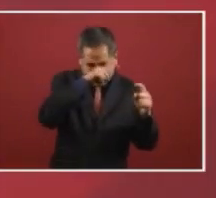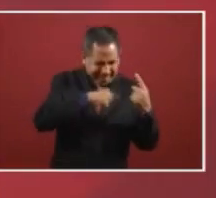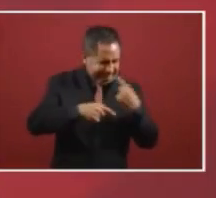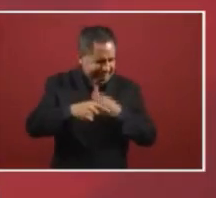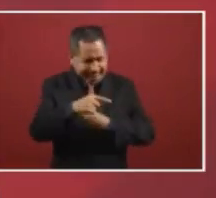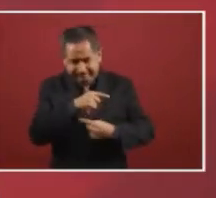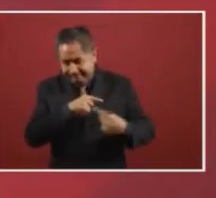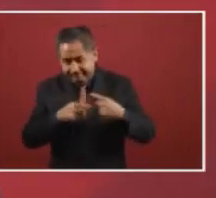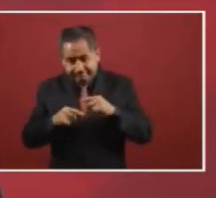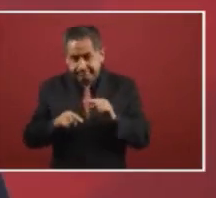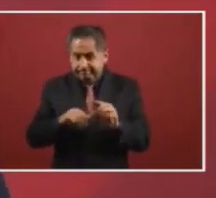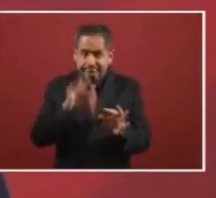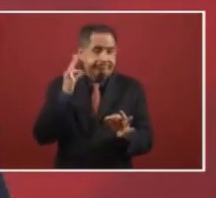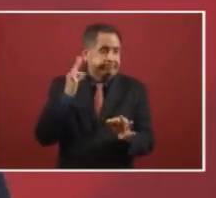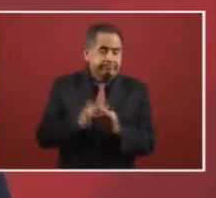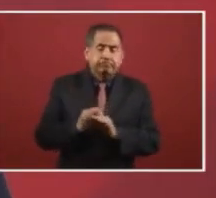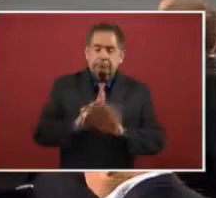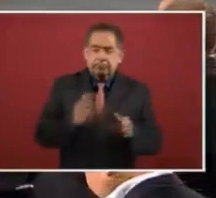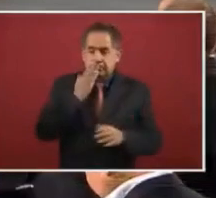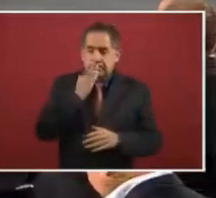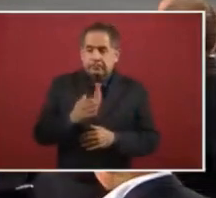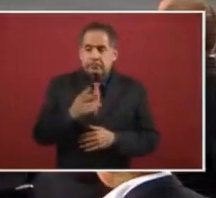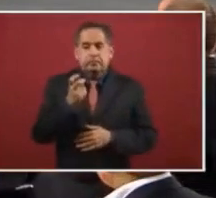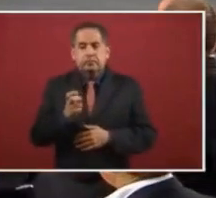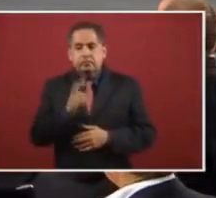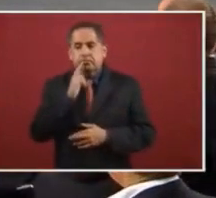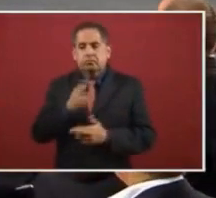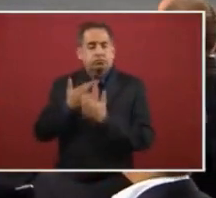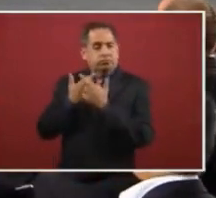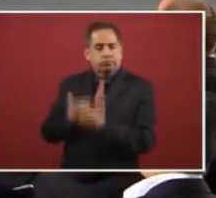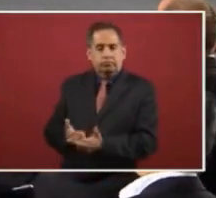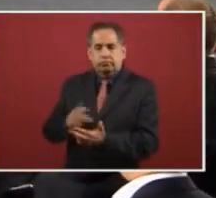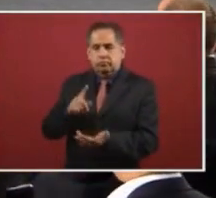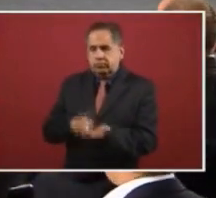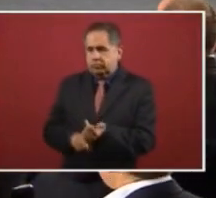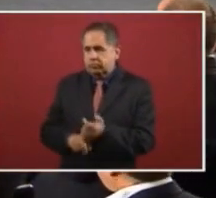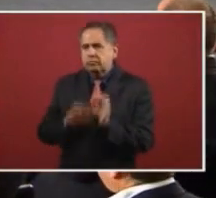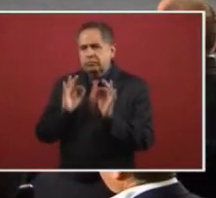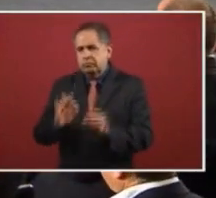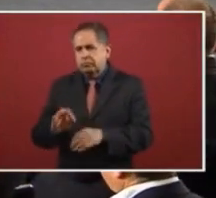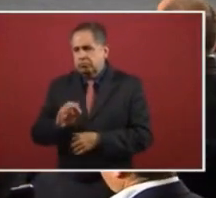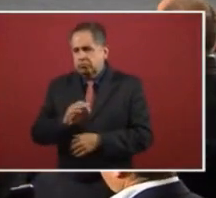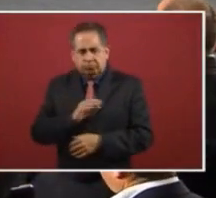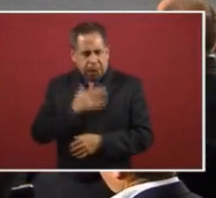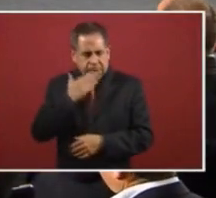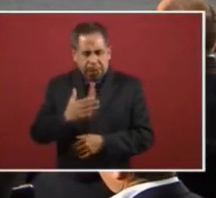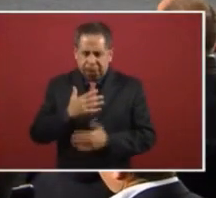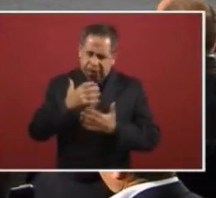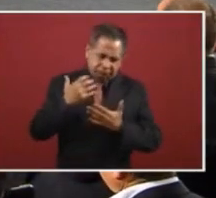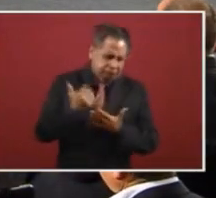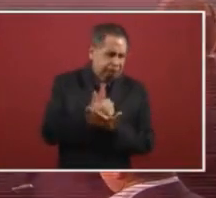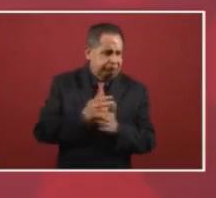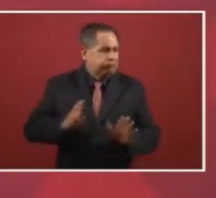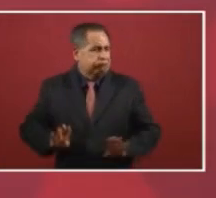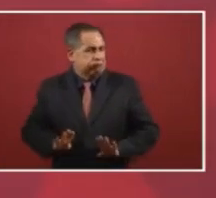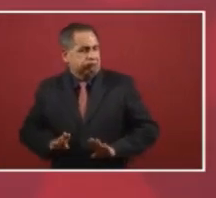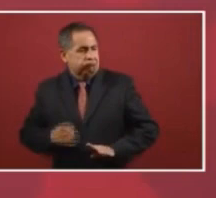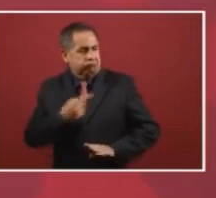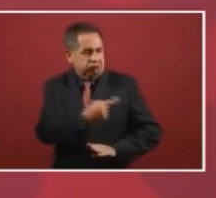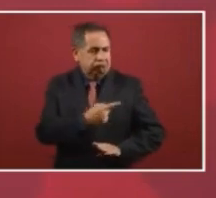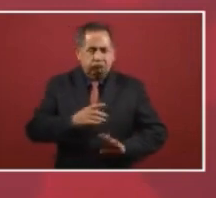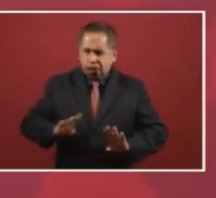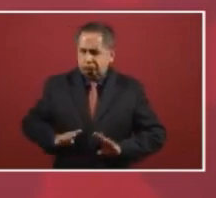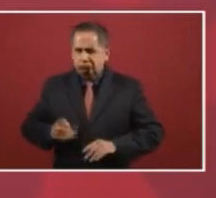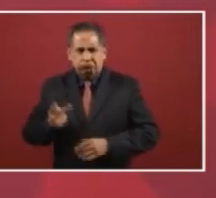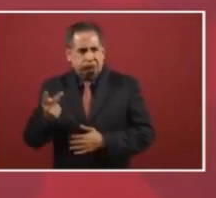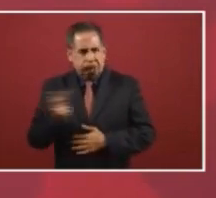It's a very complex deal. And so the result can be a